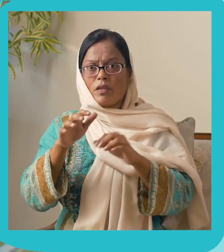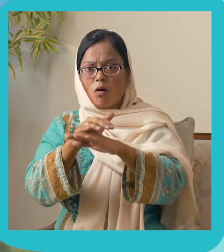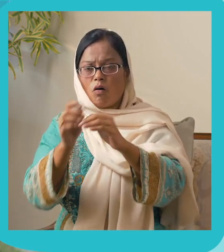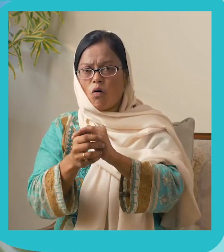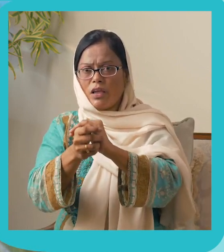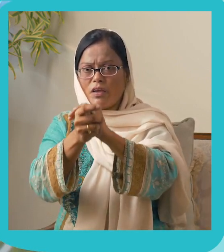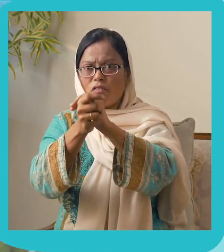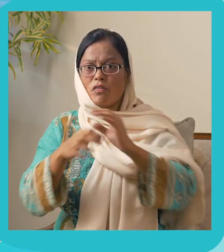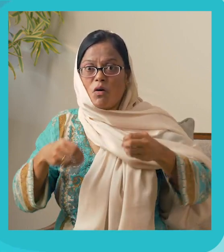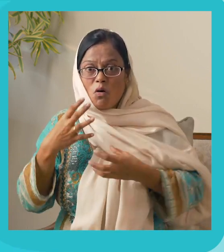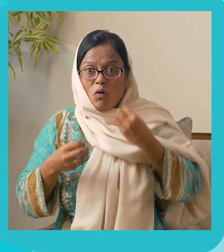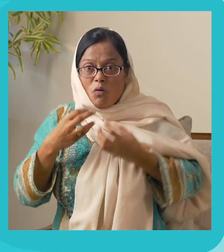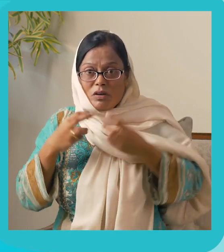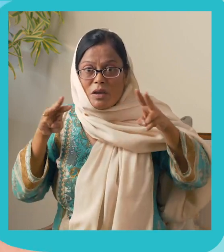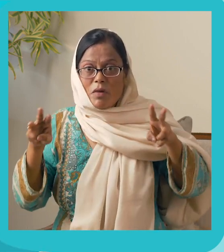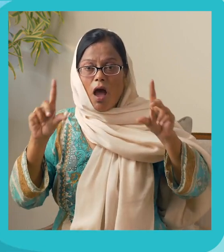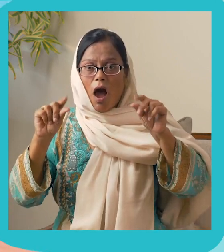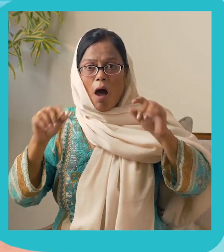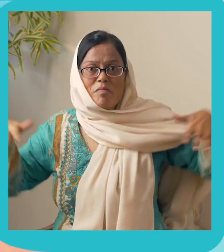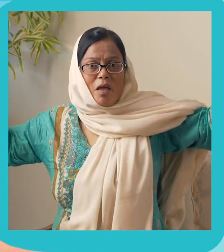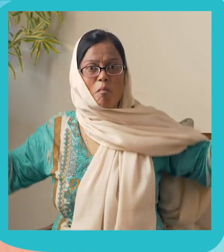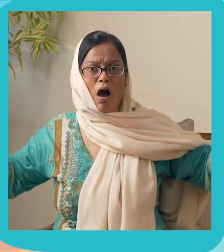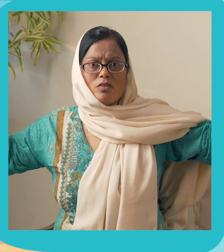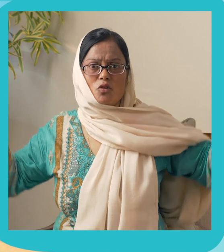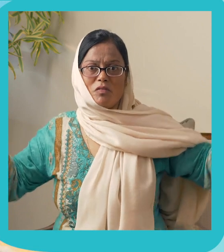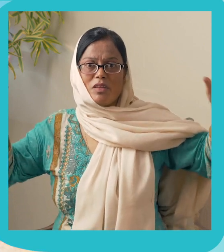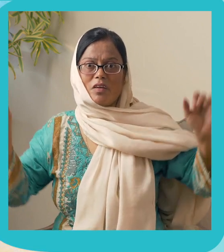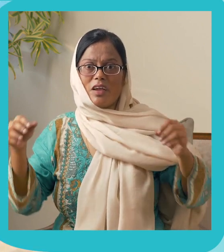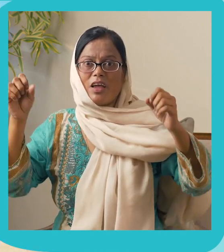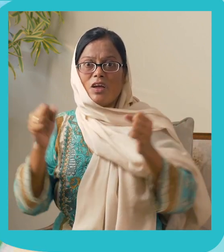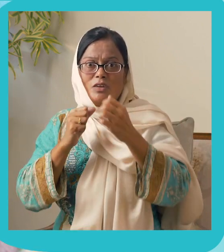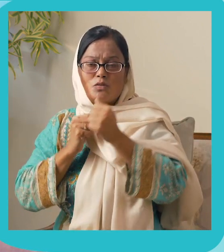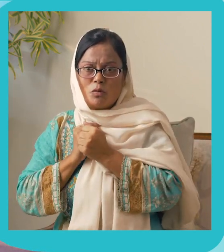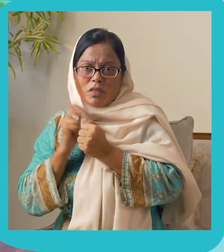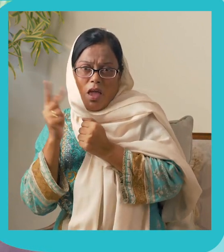Flapping his flippers with excitement, Olive swam behind a rock.